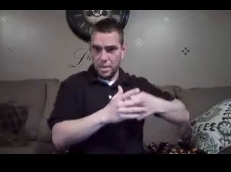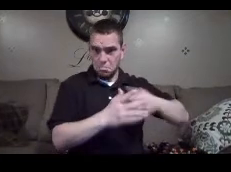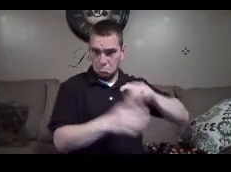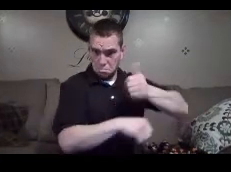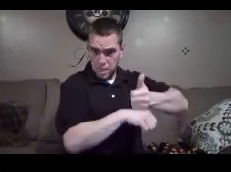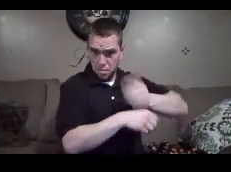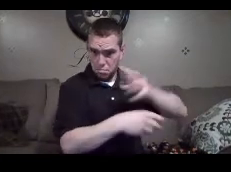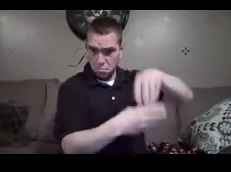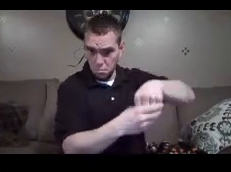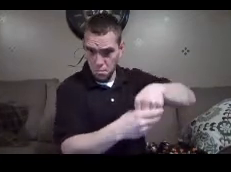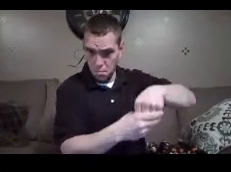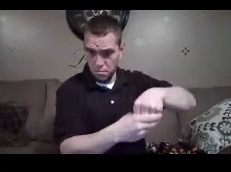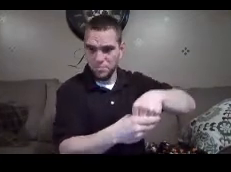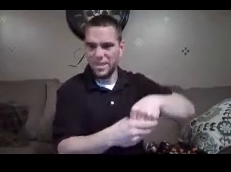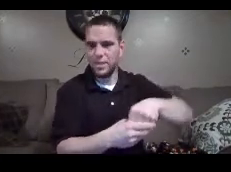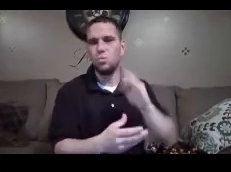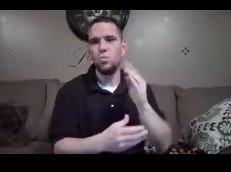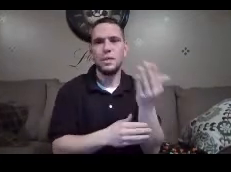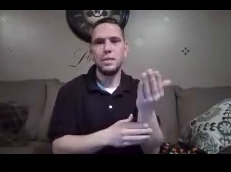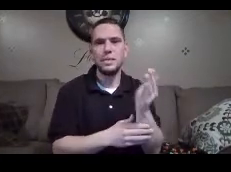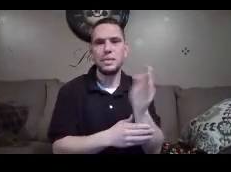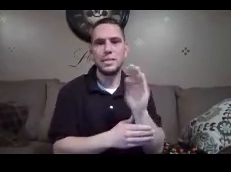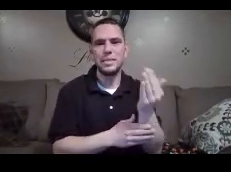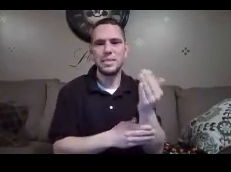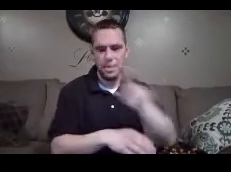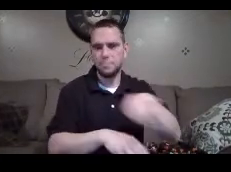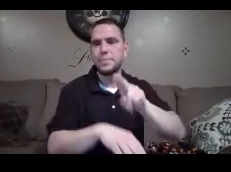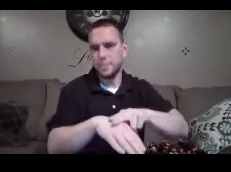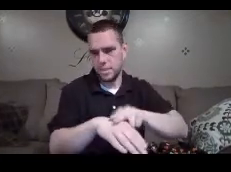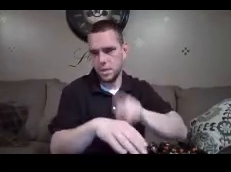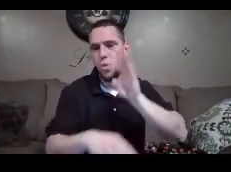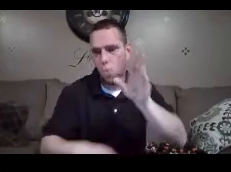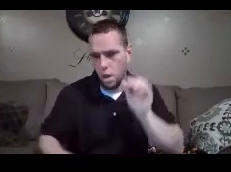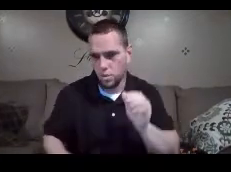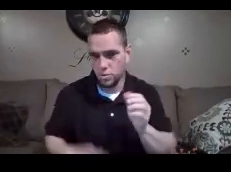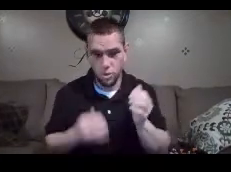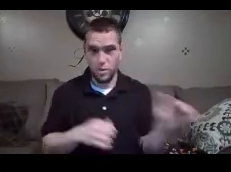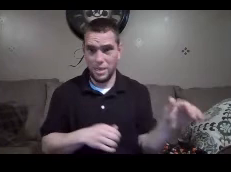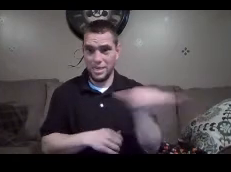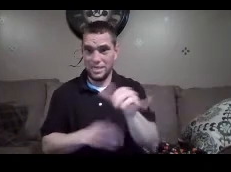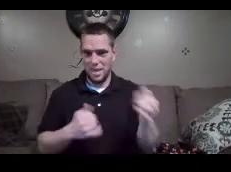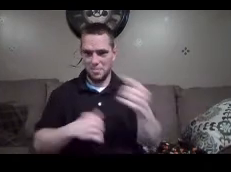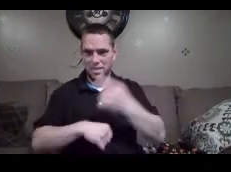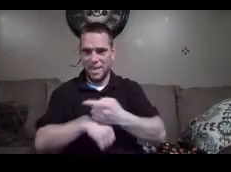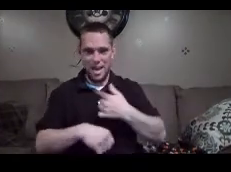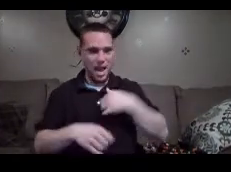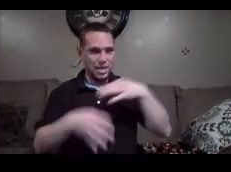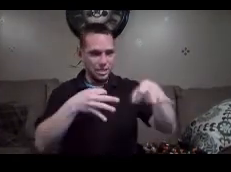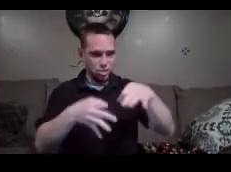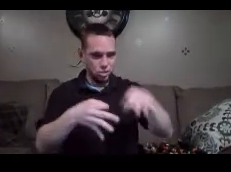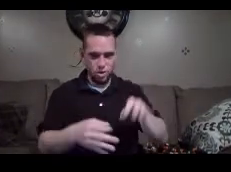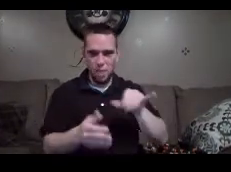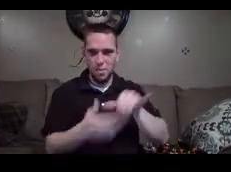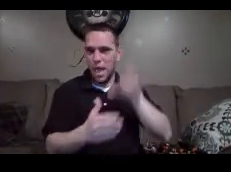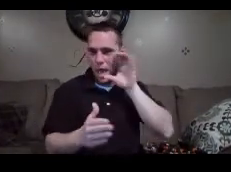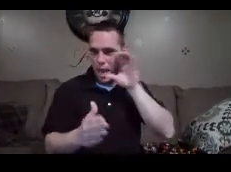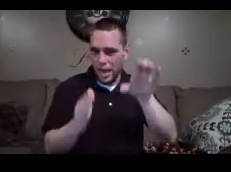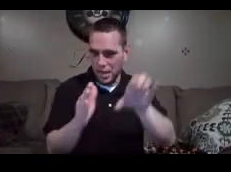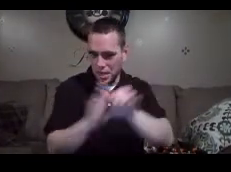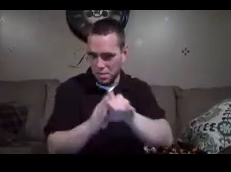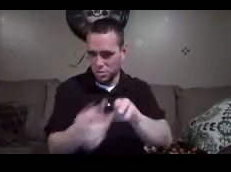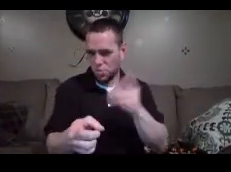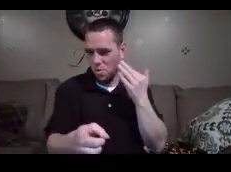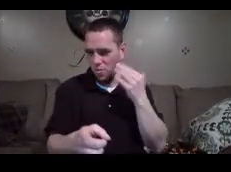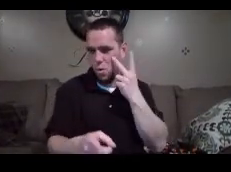it will seem very natural. So just as I did today, describing those images that you saw on the